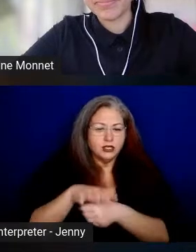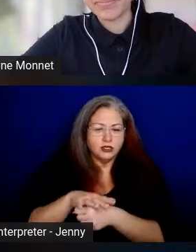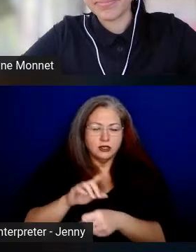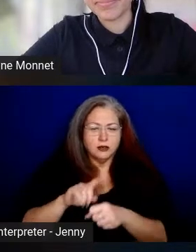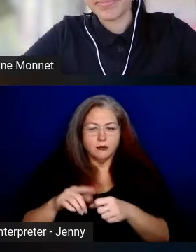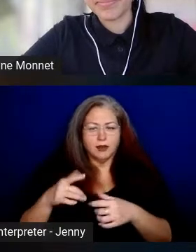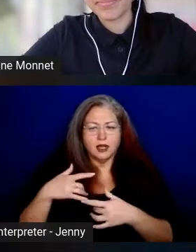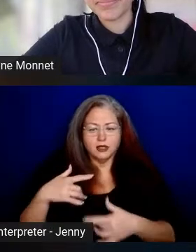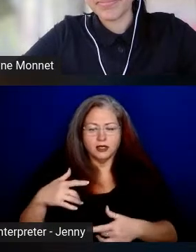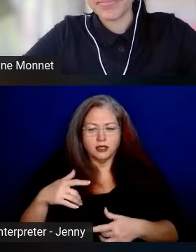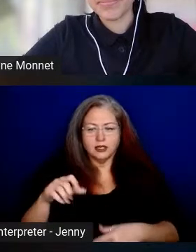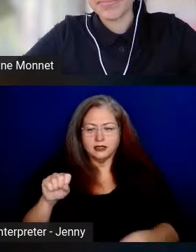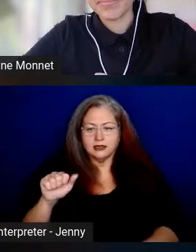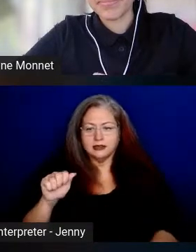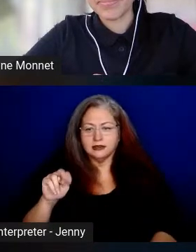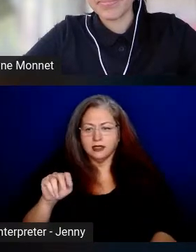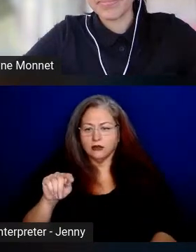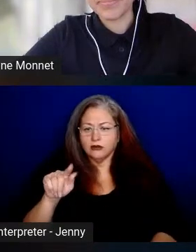Yangtze Delta.